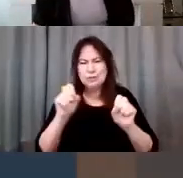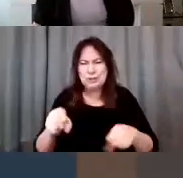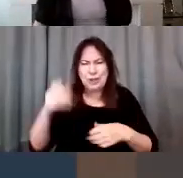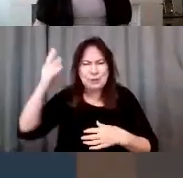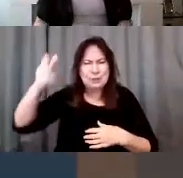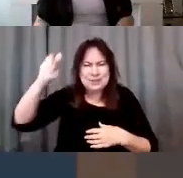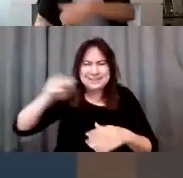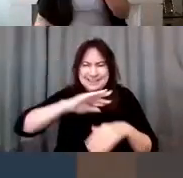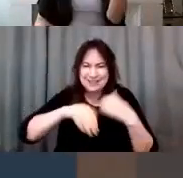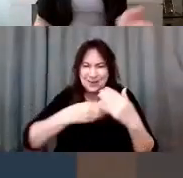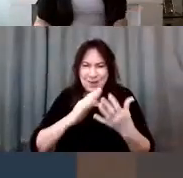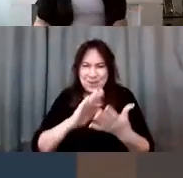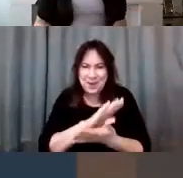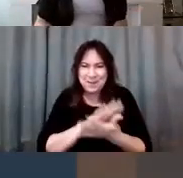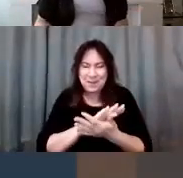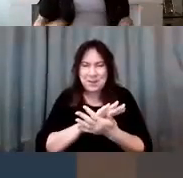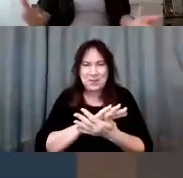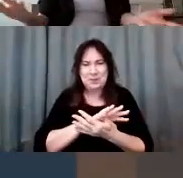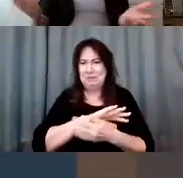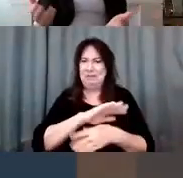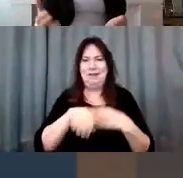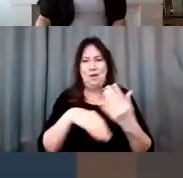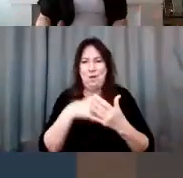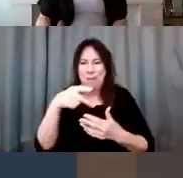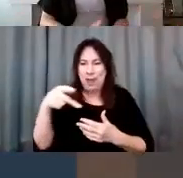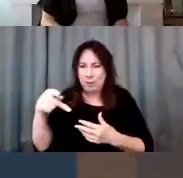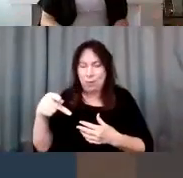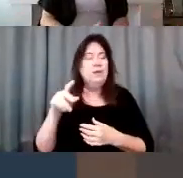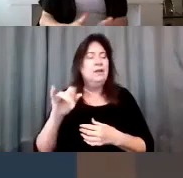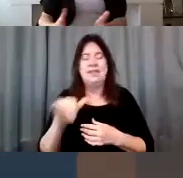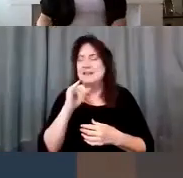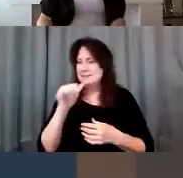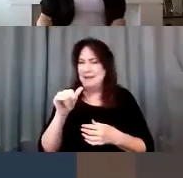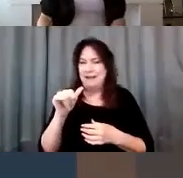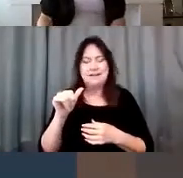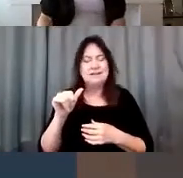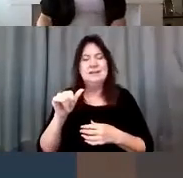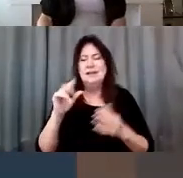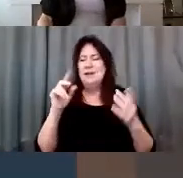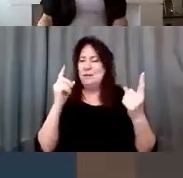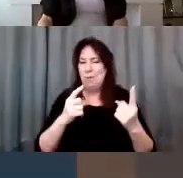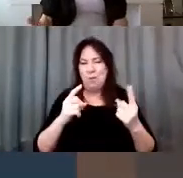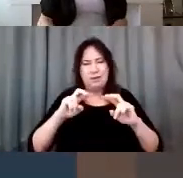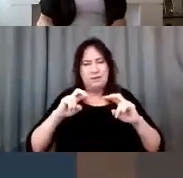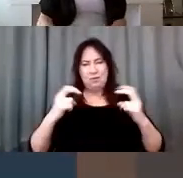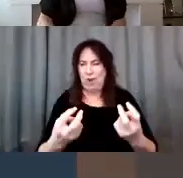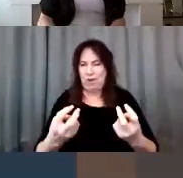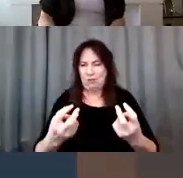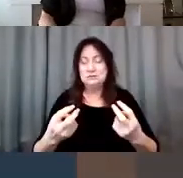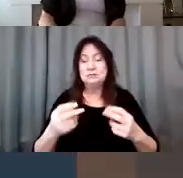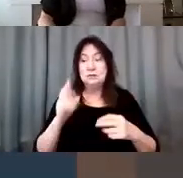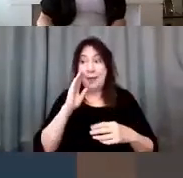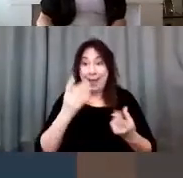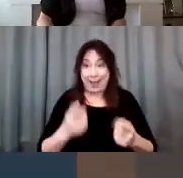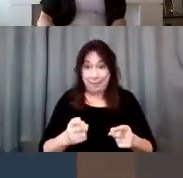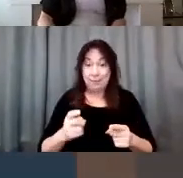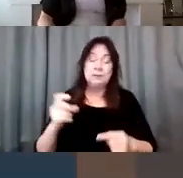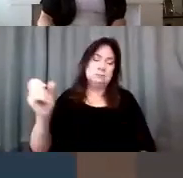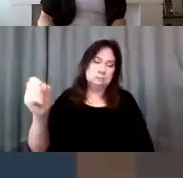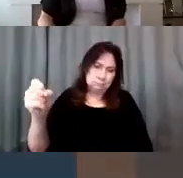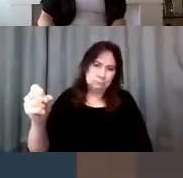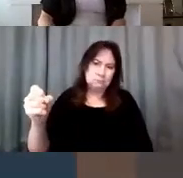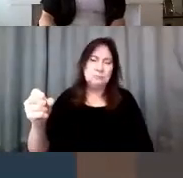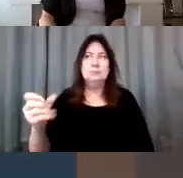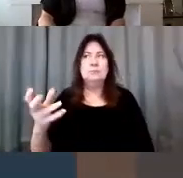whole paper or her whole PowerPoint, but that is not intended in a roundtable. Would it ever happen? Sure. I don't want to